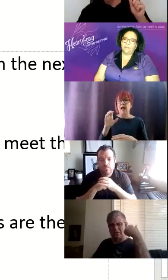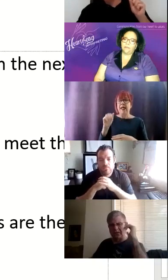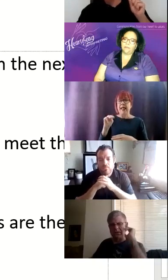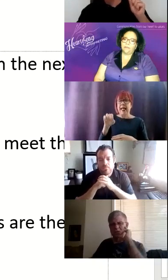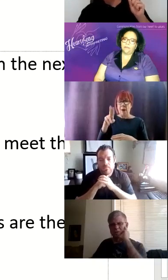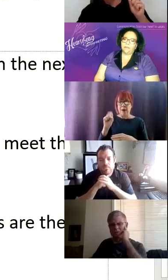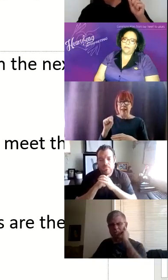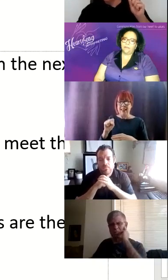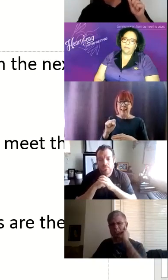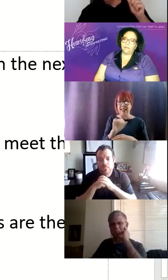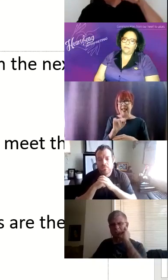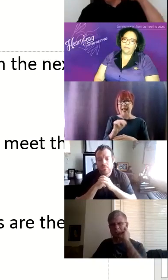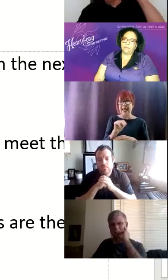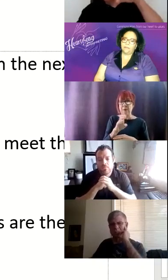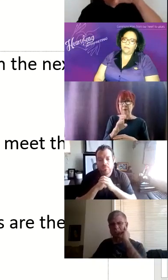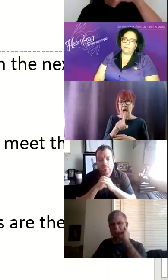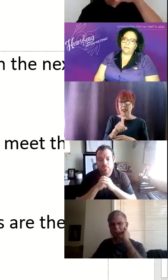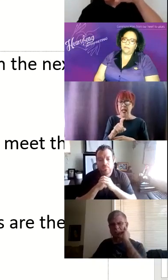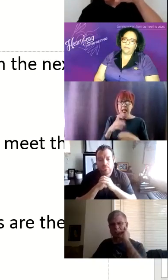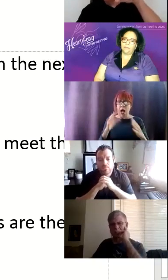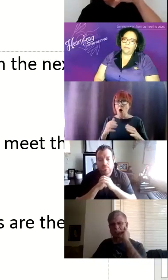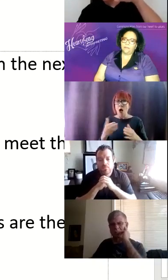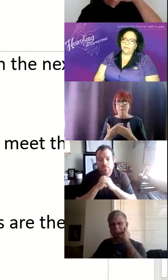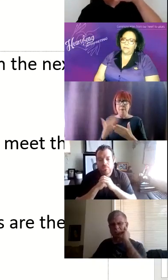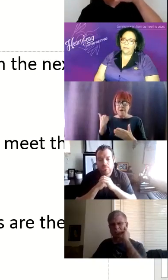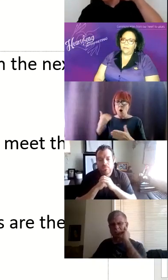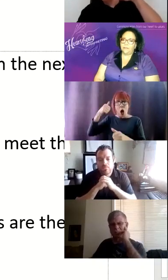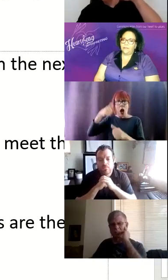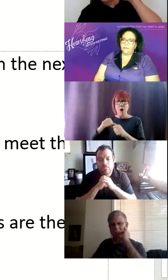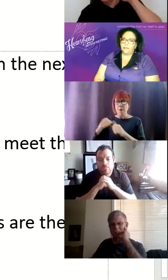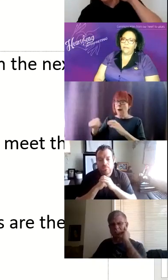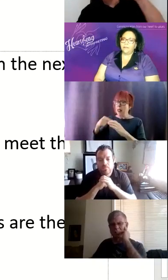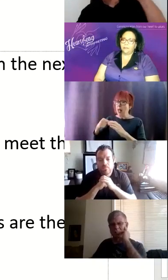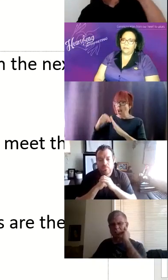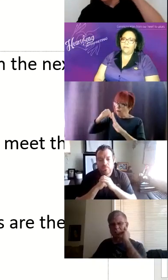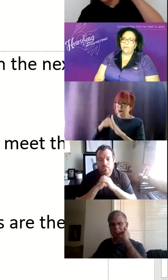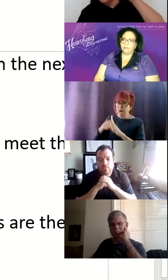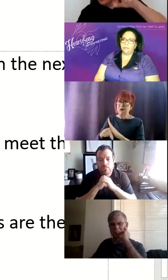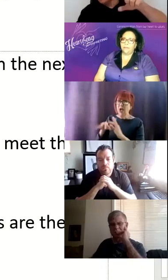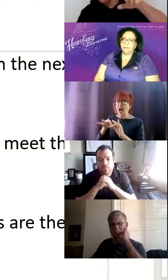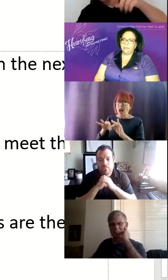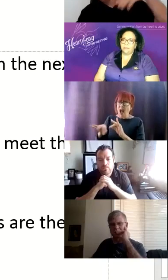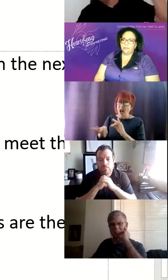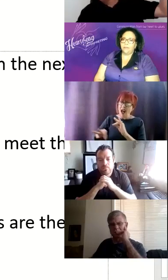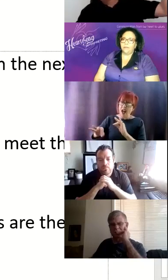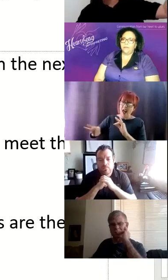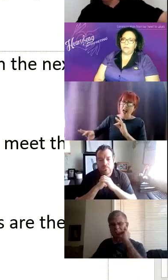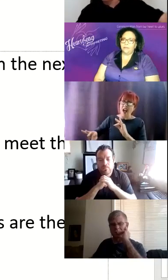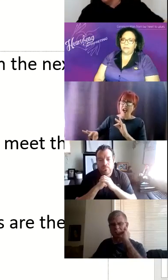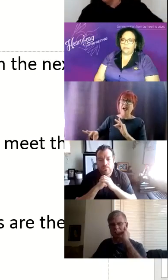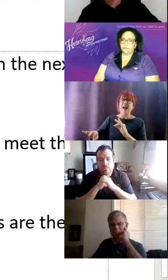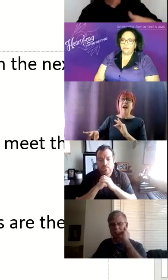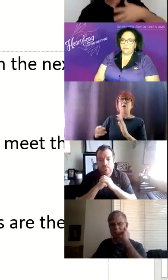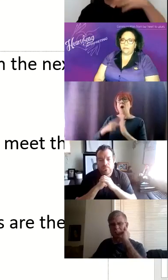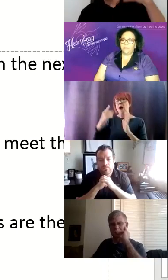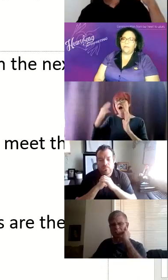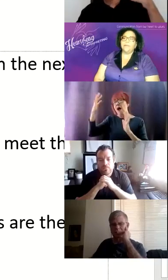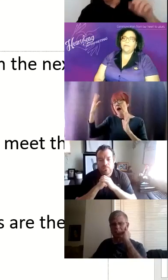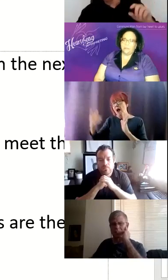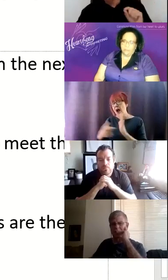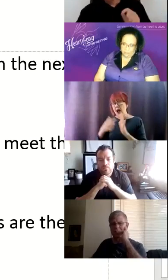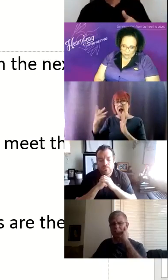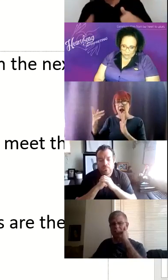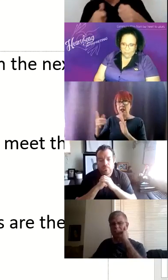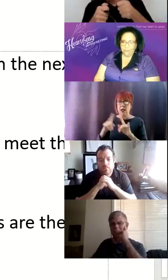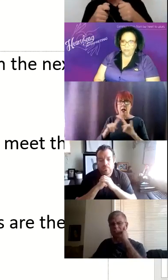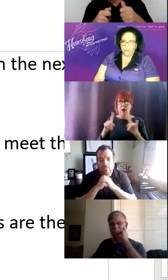the traditional email that I remember. You know, they would go into detail, and then you would get one from one student once in a great while and that kind of